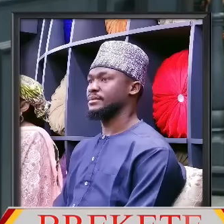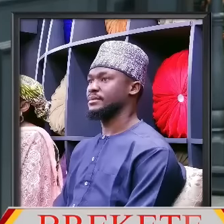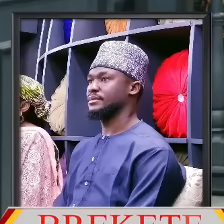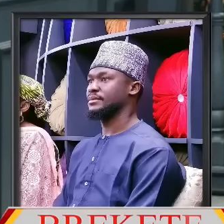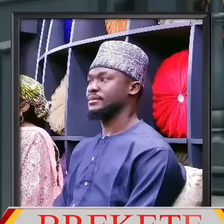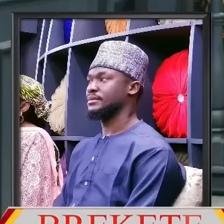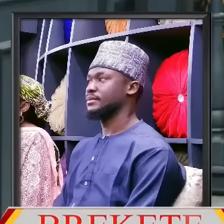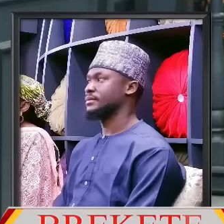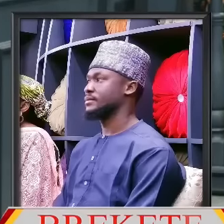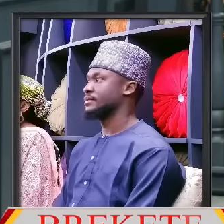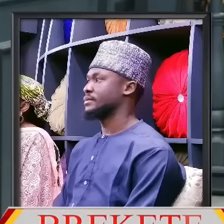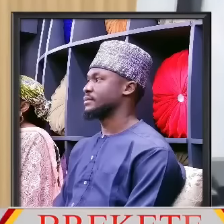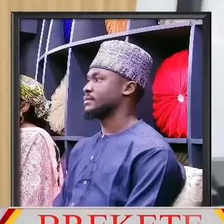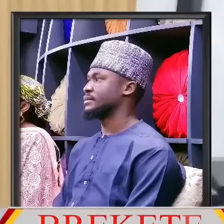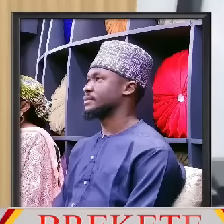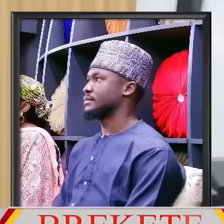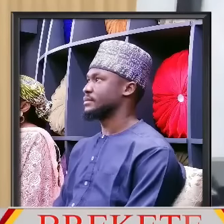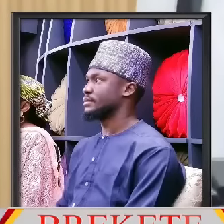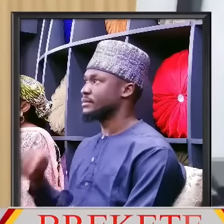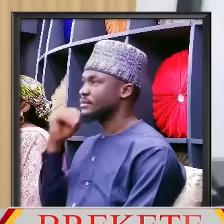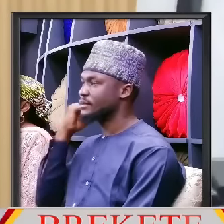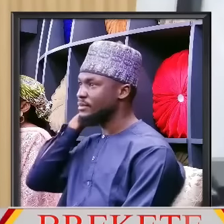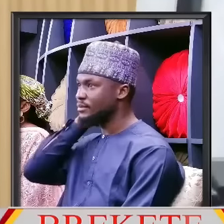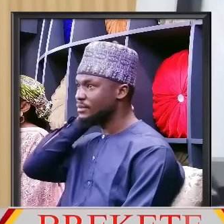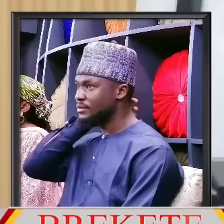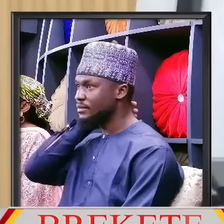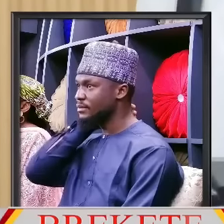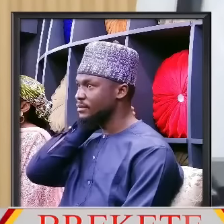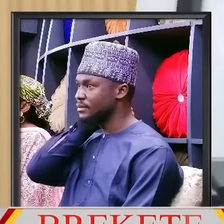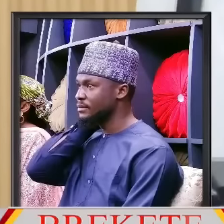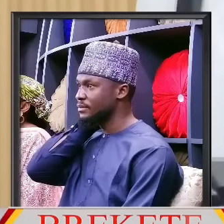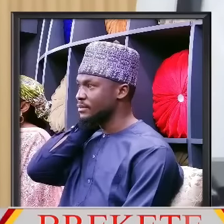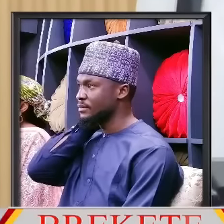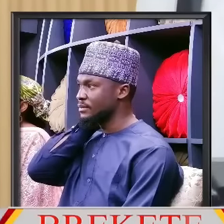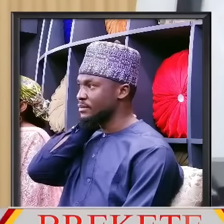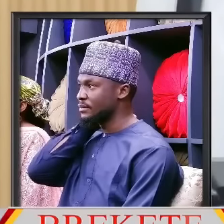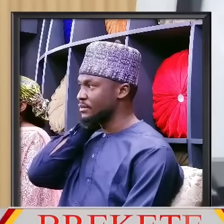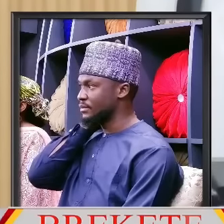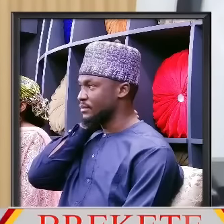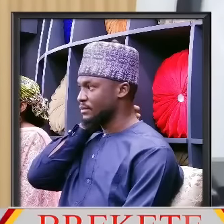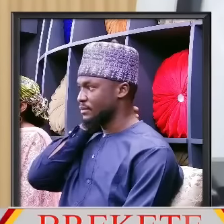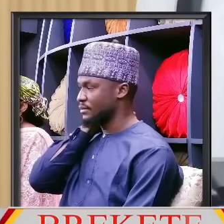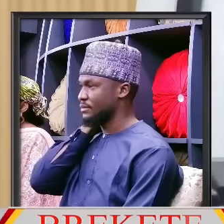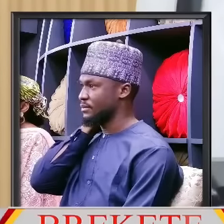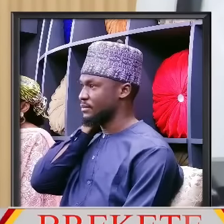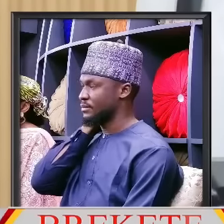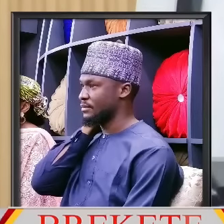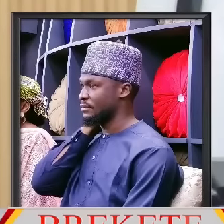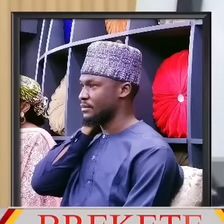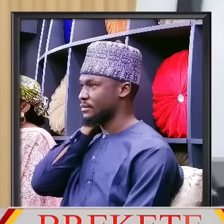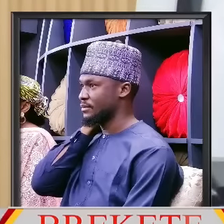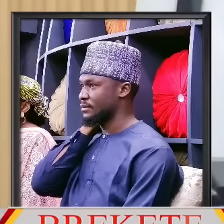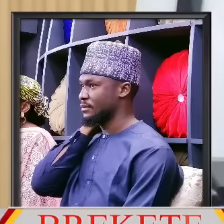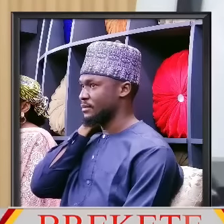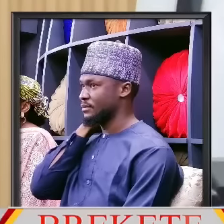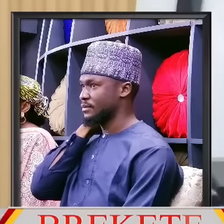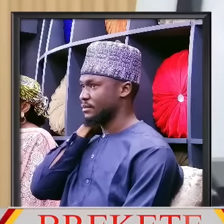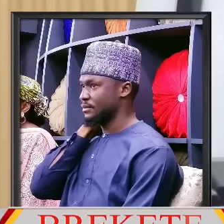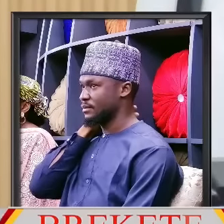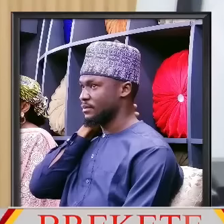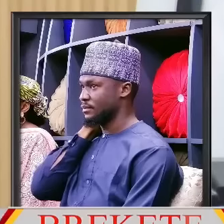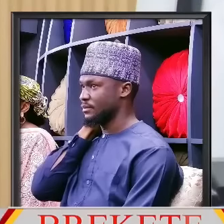Number two, the documents where VC read and the ones we claim say they get,